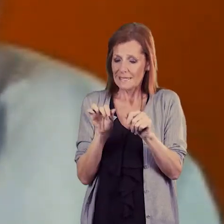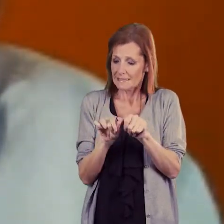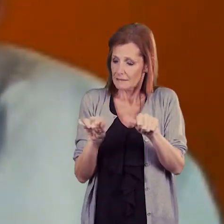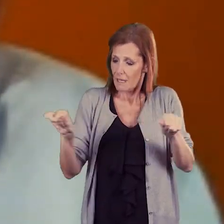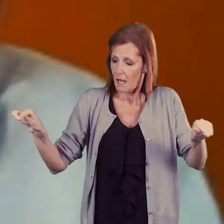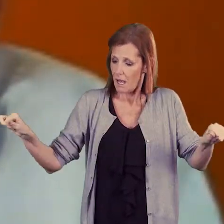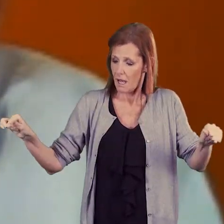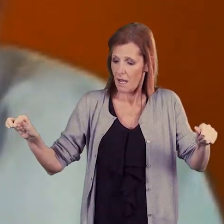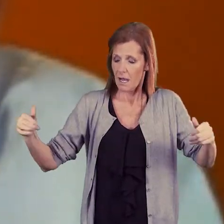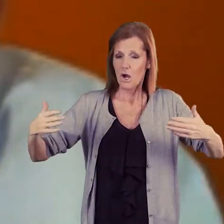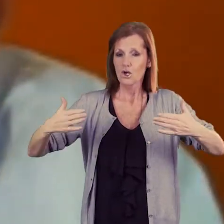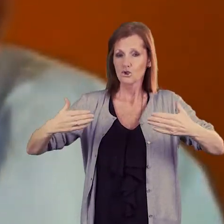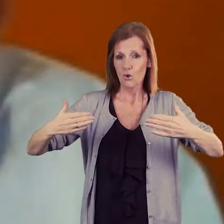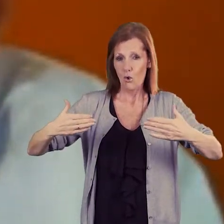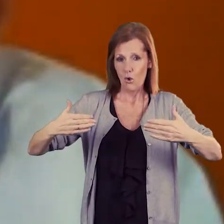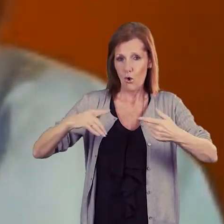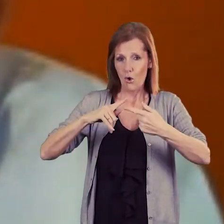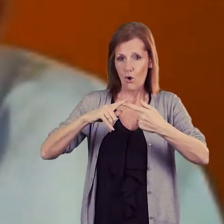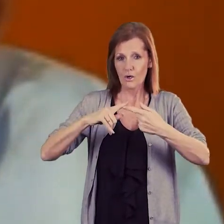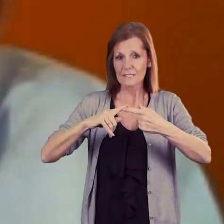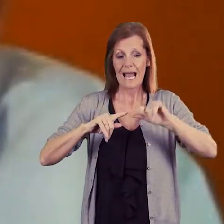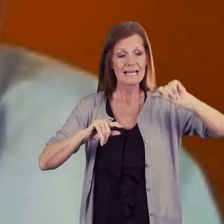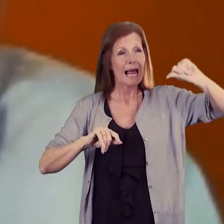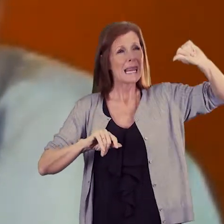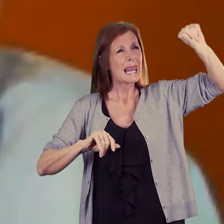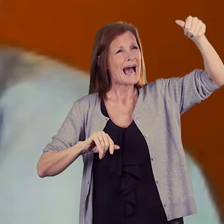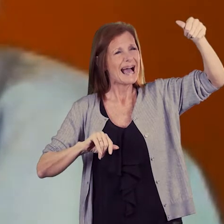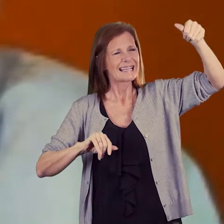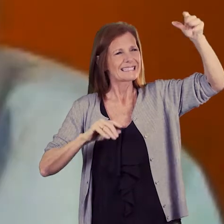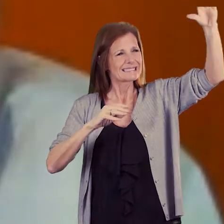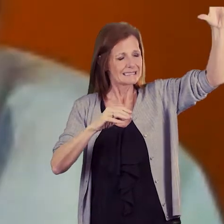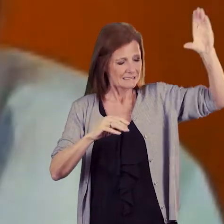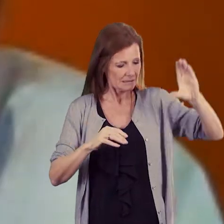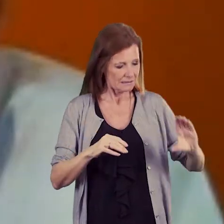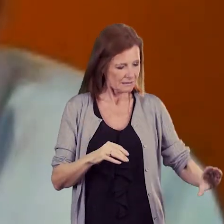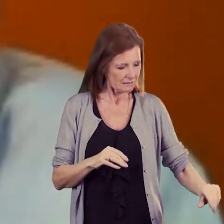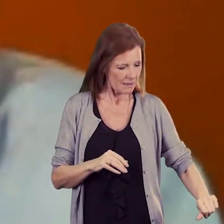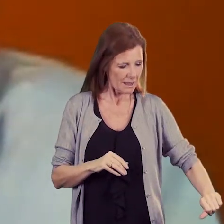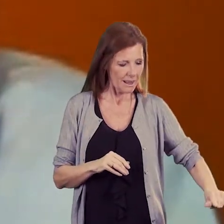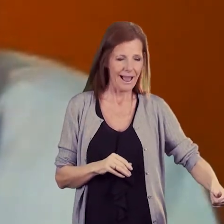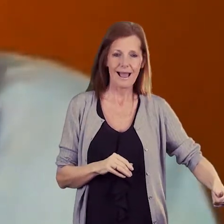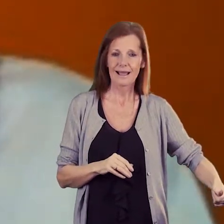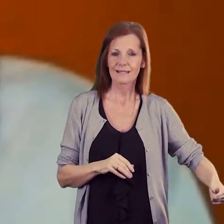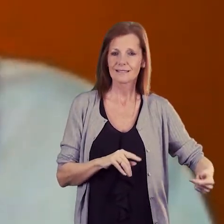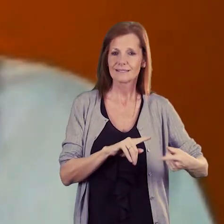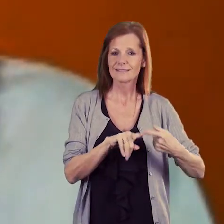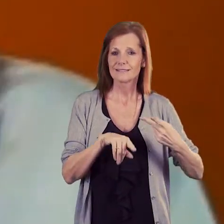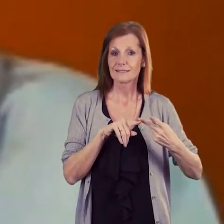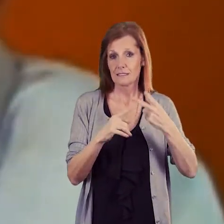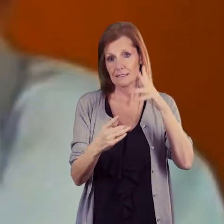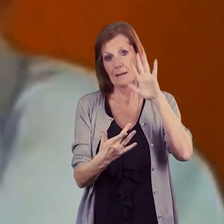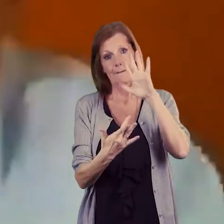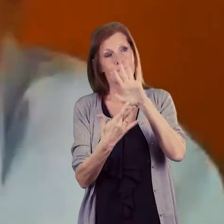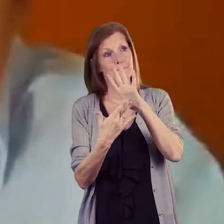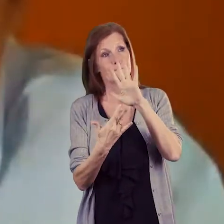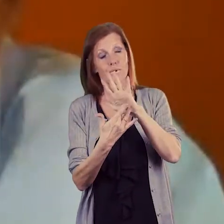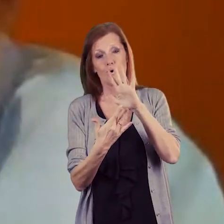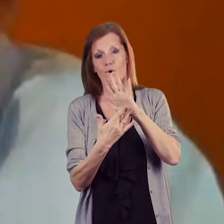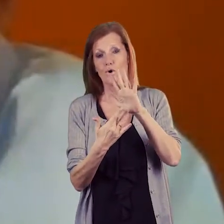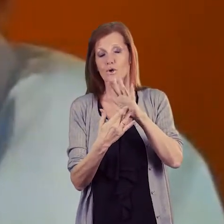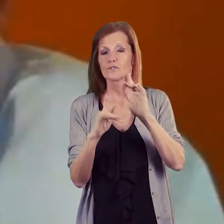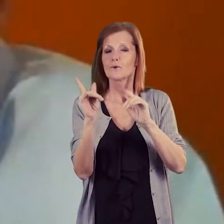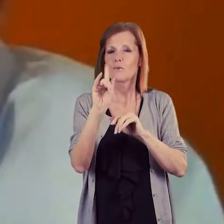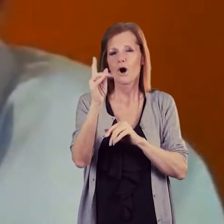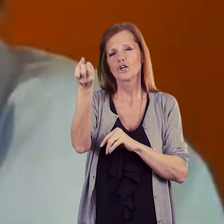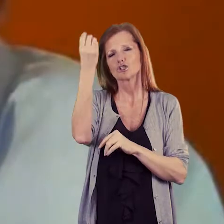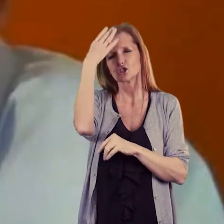doors and lower the light switches, things like that. So, and of course, the most important, of course, is the